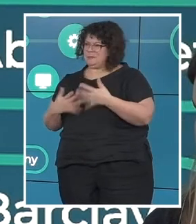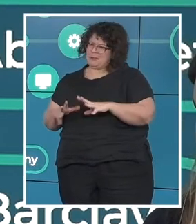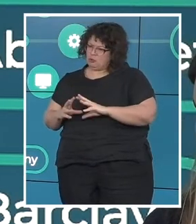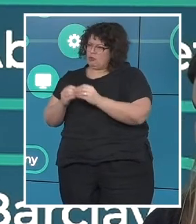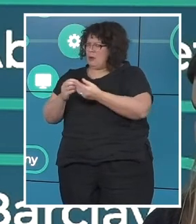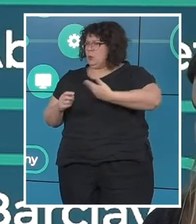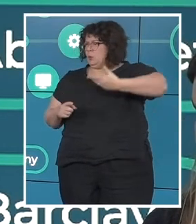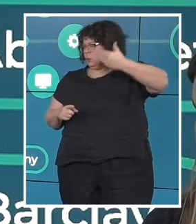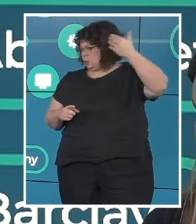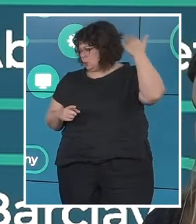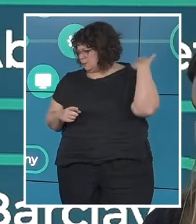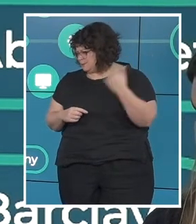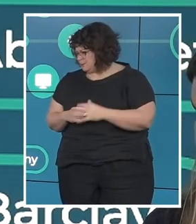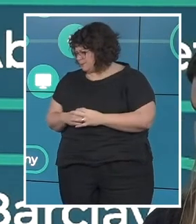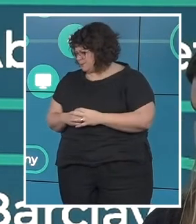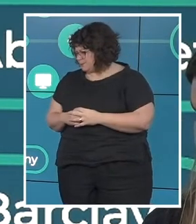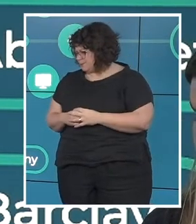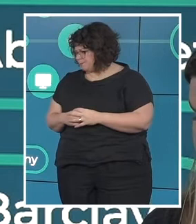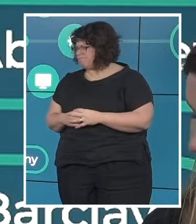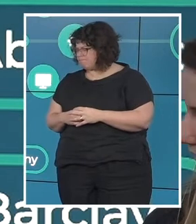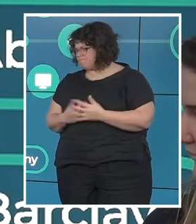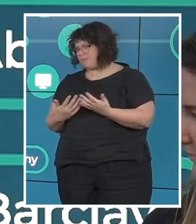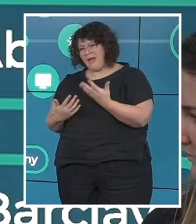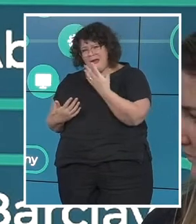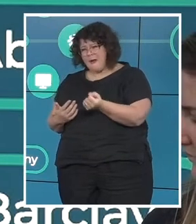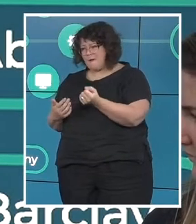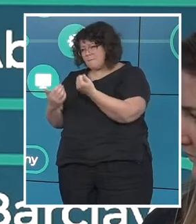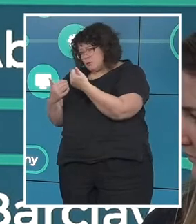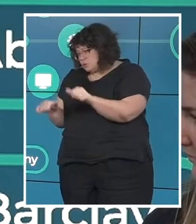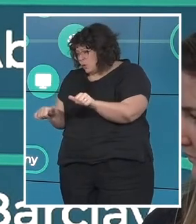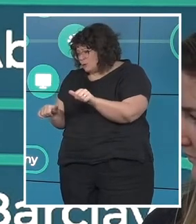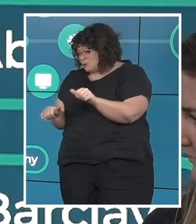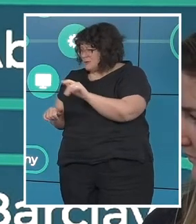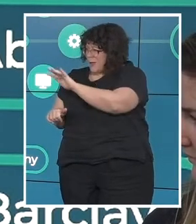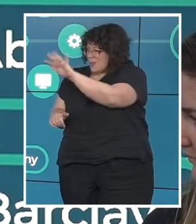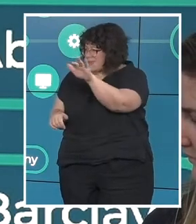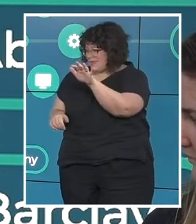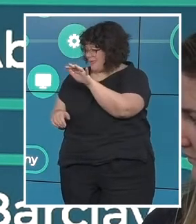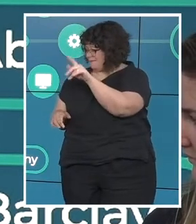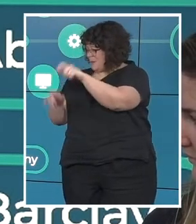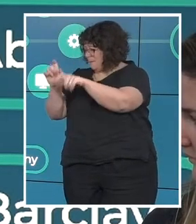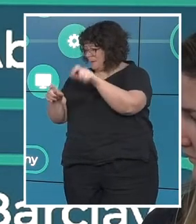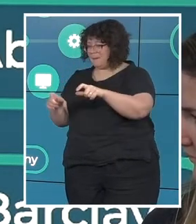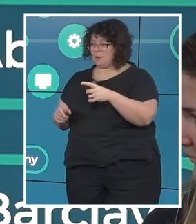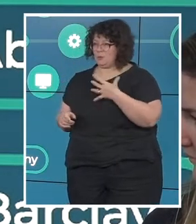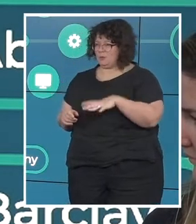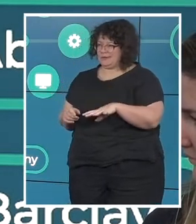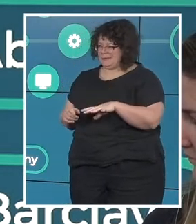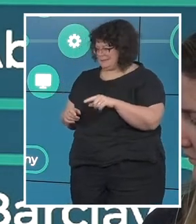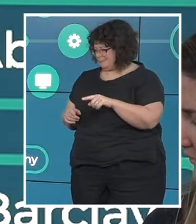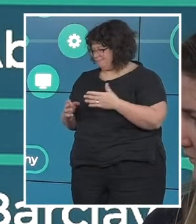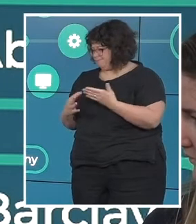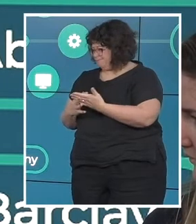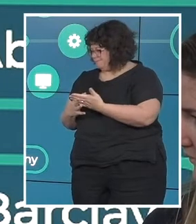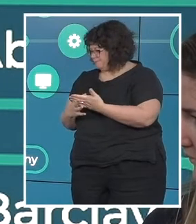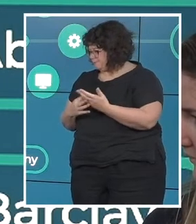those documents. And obviously, going forward, make your documents accessible at composition going forward. But for those